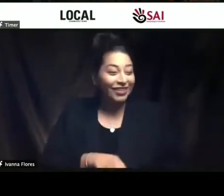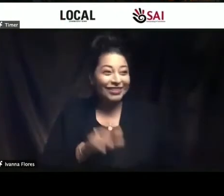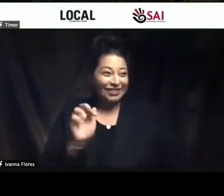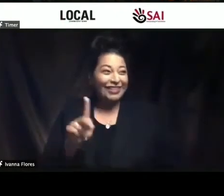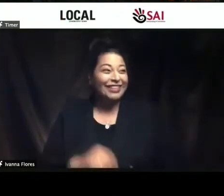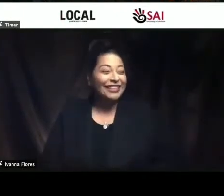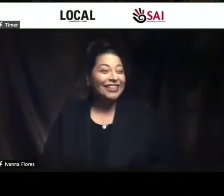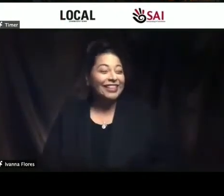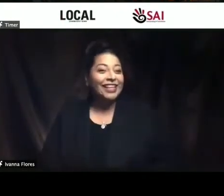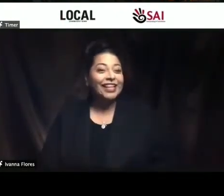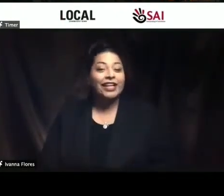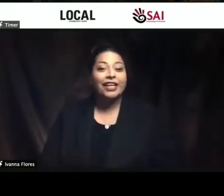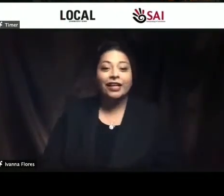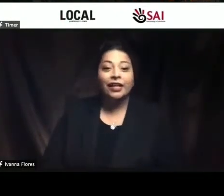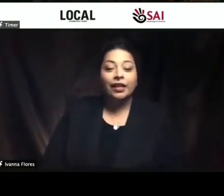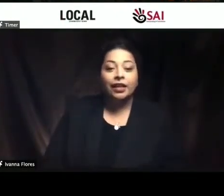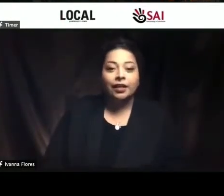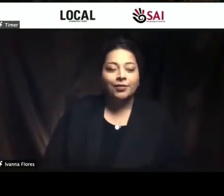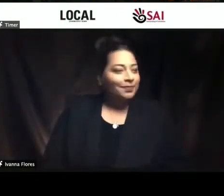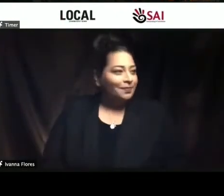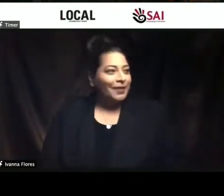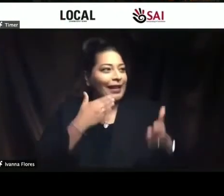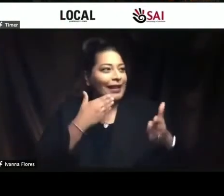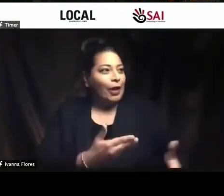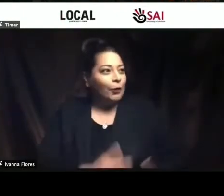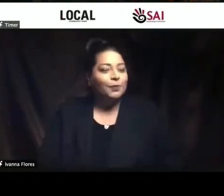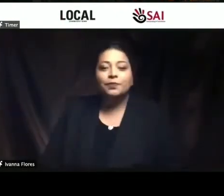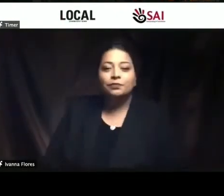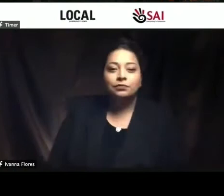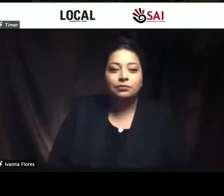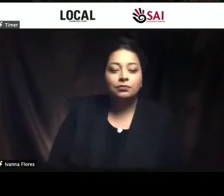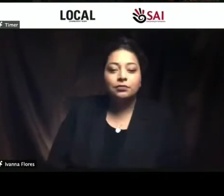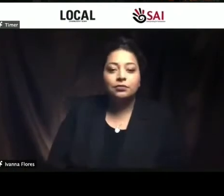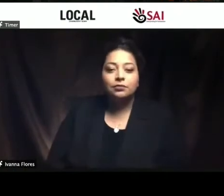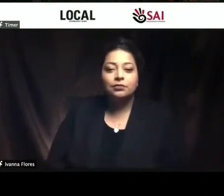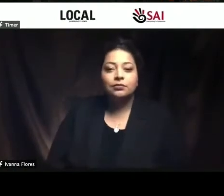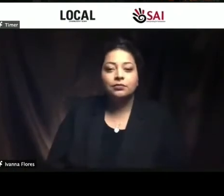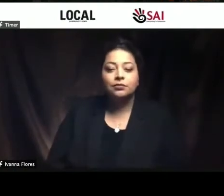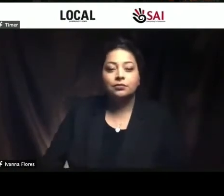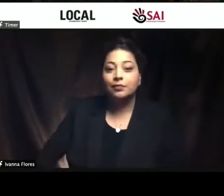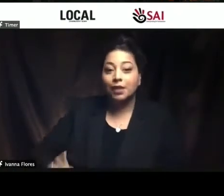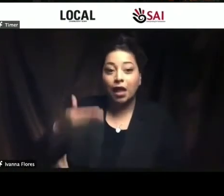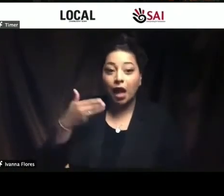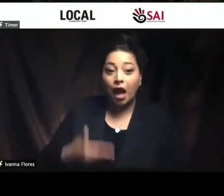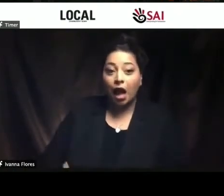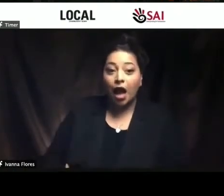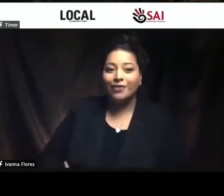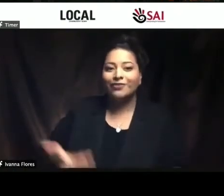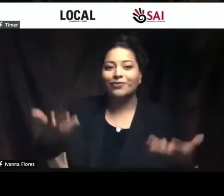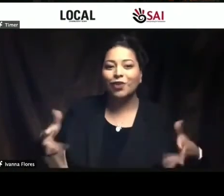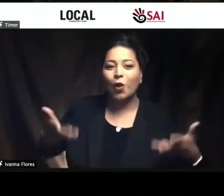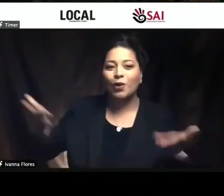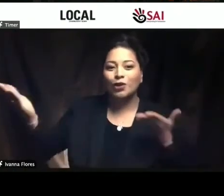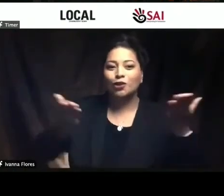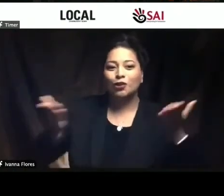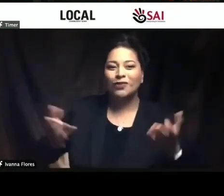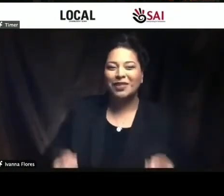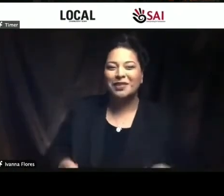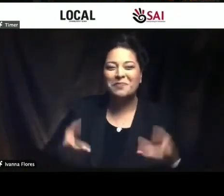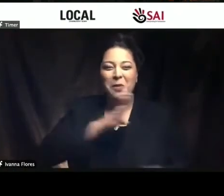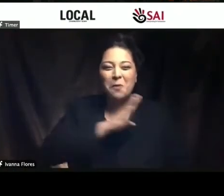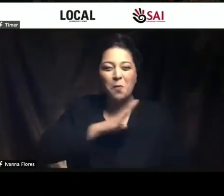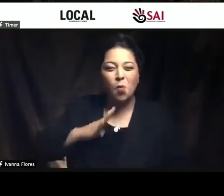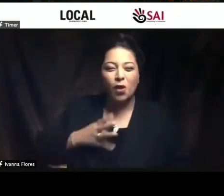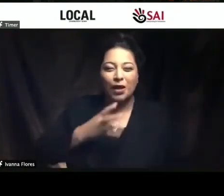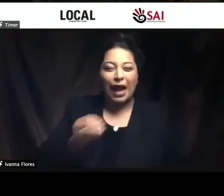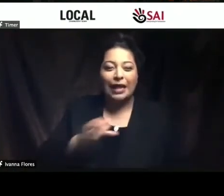right. So thank you. So as a person who has already served on several boards and